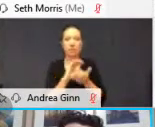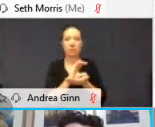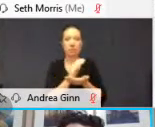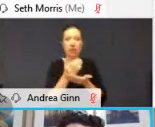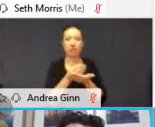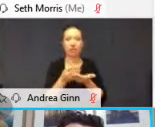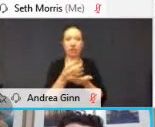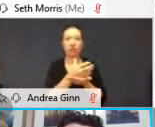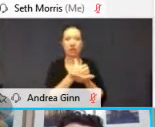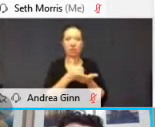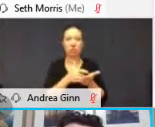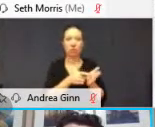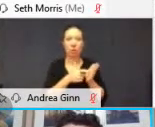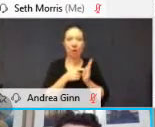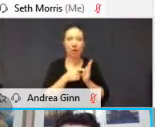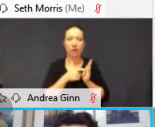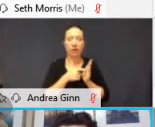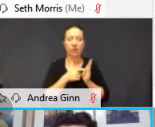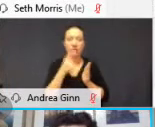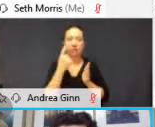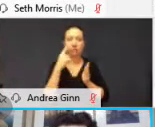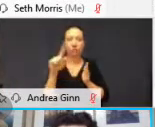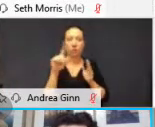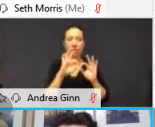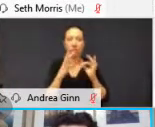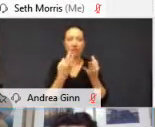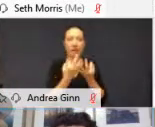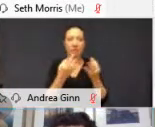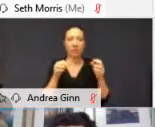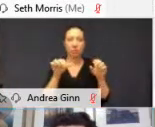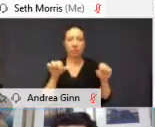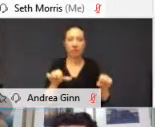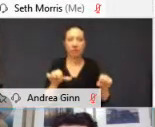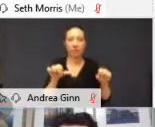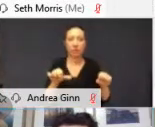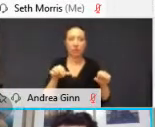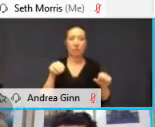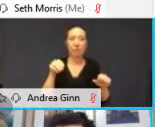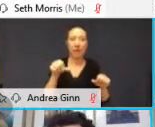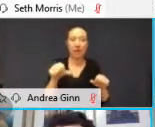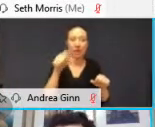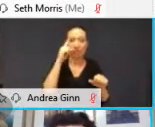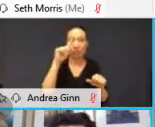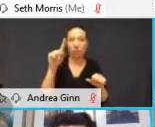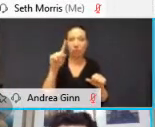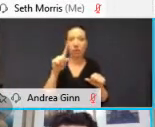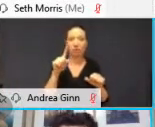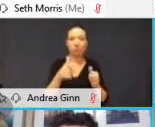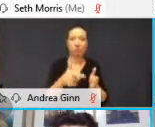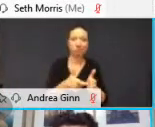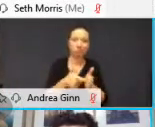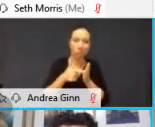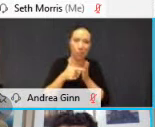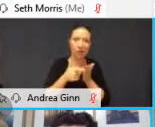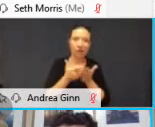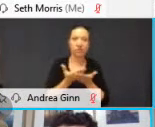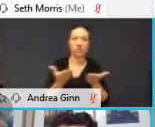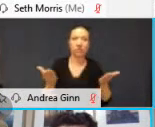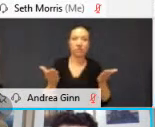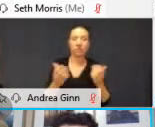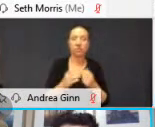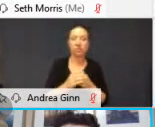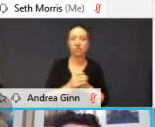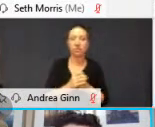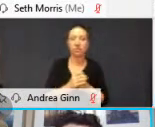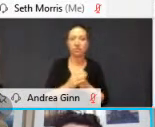for New Mexicans and their families to be able to pay for essentials. It's also used to establish